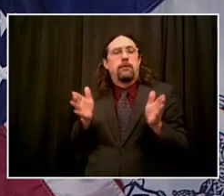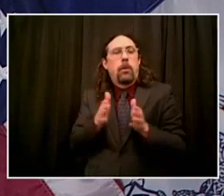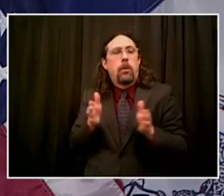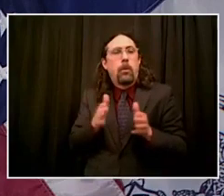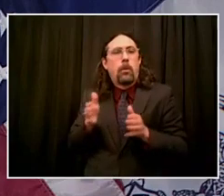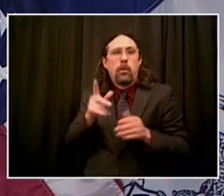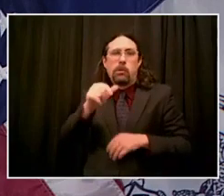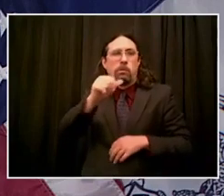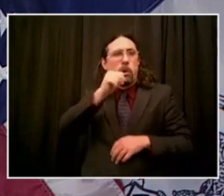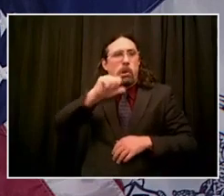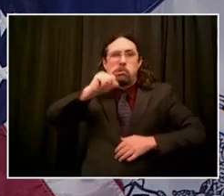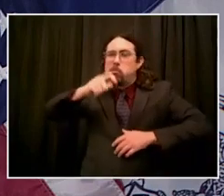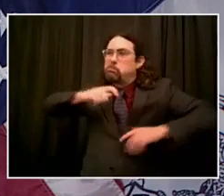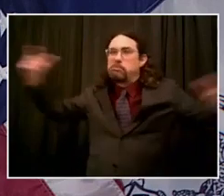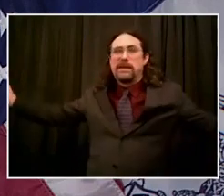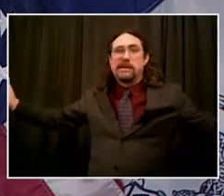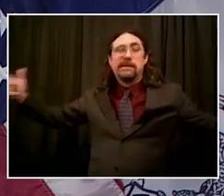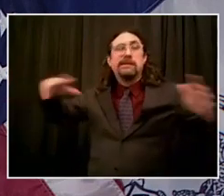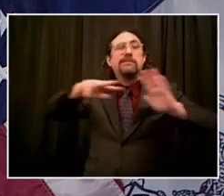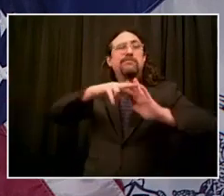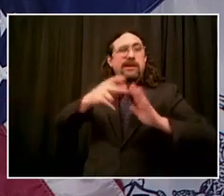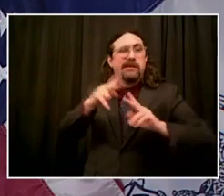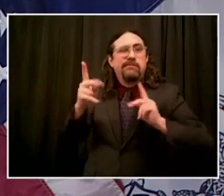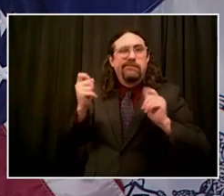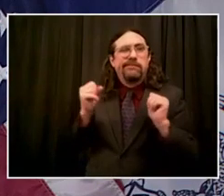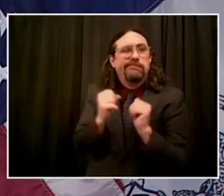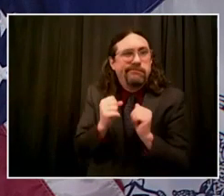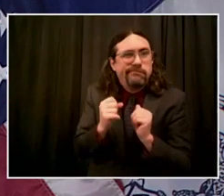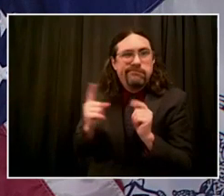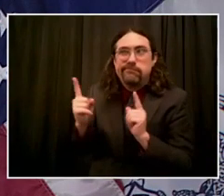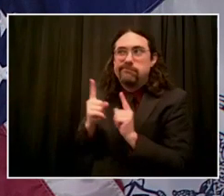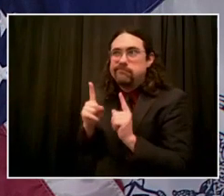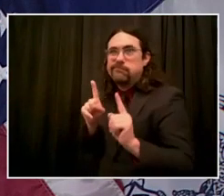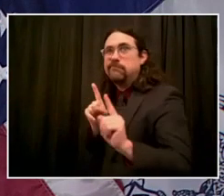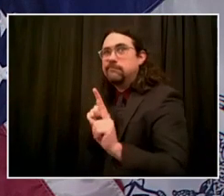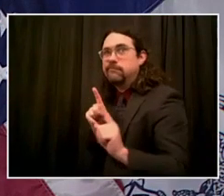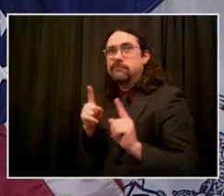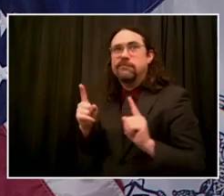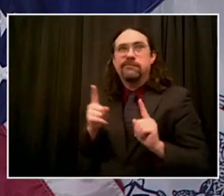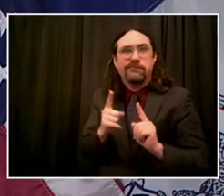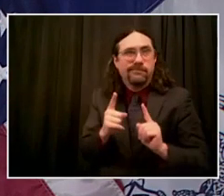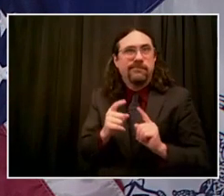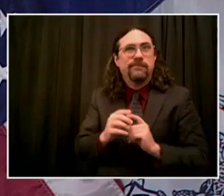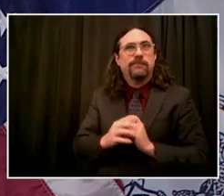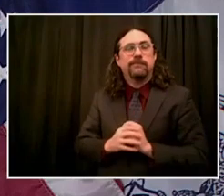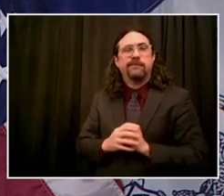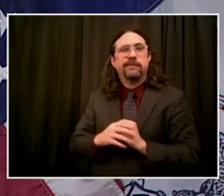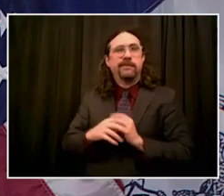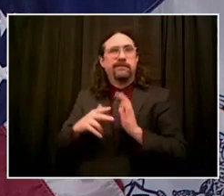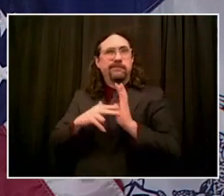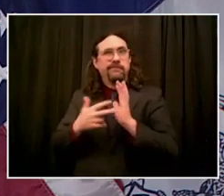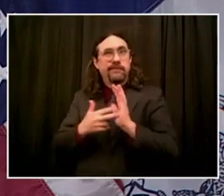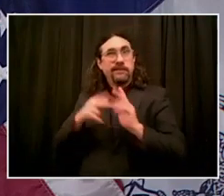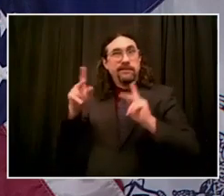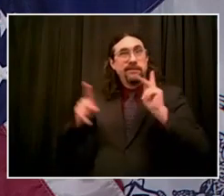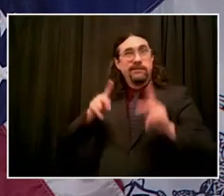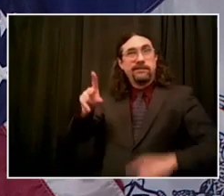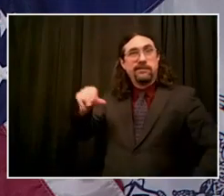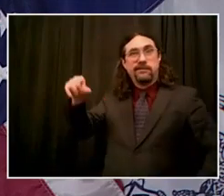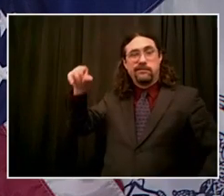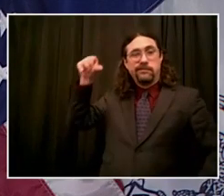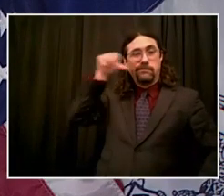and bar industry, folks want to come back. They want to come back responsibly. They understand it's a different reality.